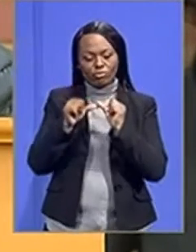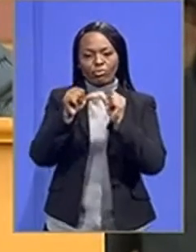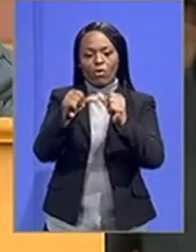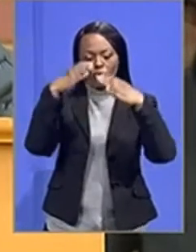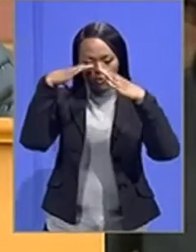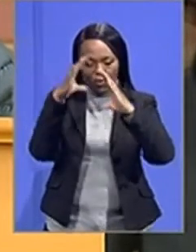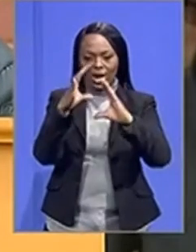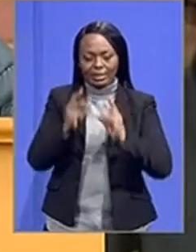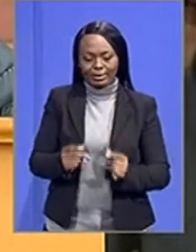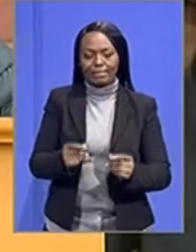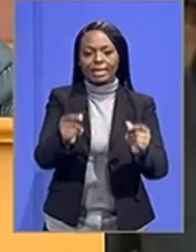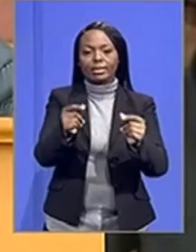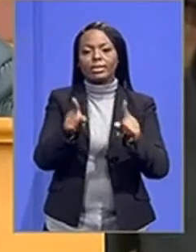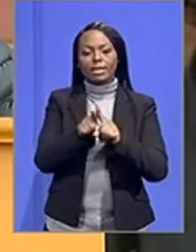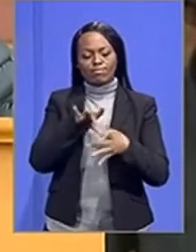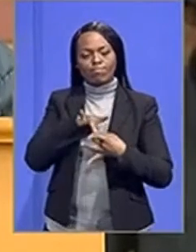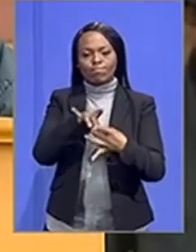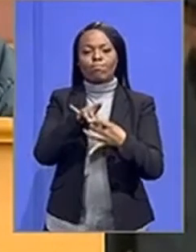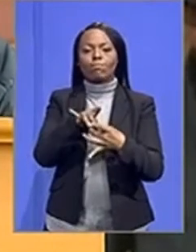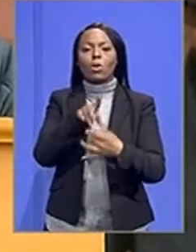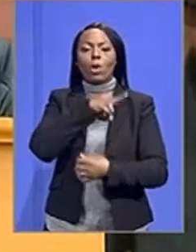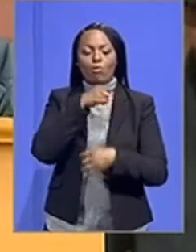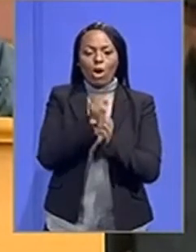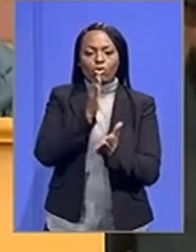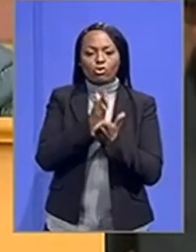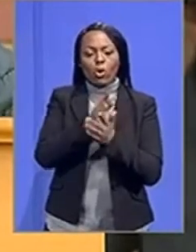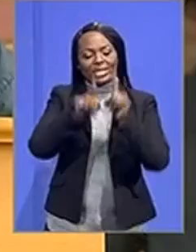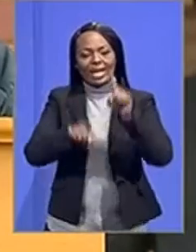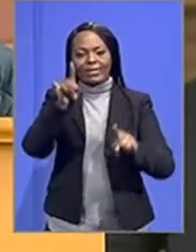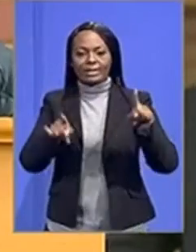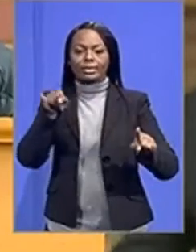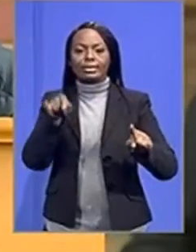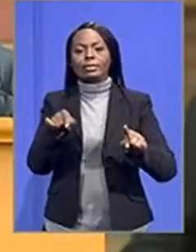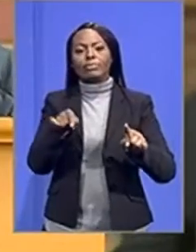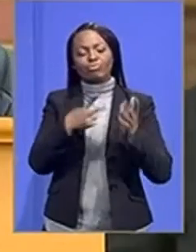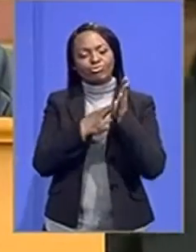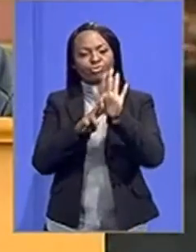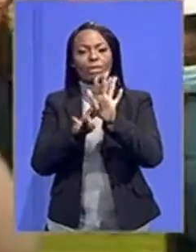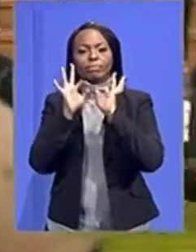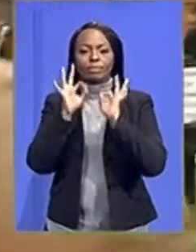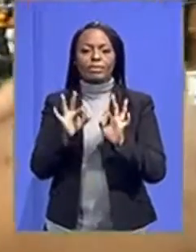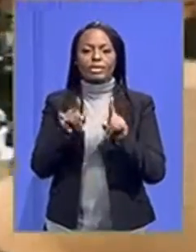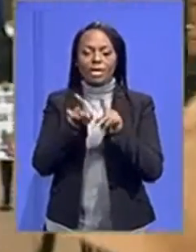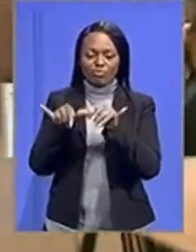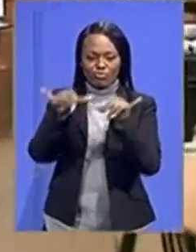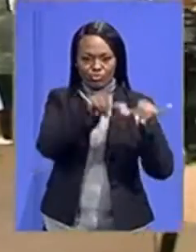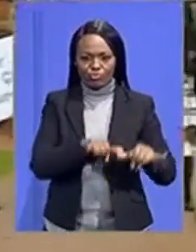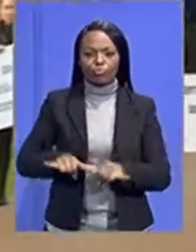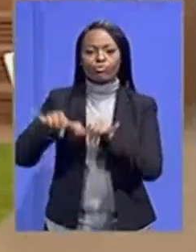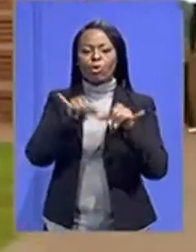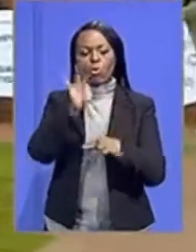focus, determination, in order to ensure diversity and representation throughout all levels of the college. Go barutiši